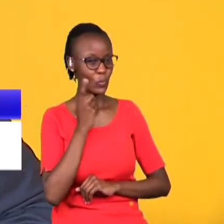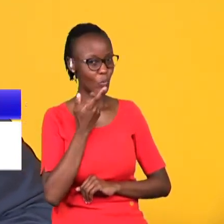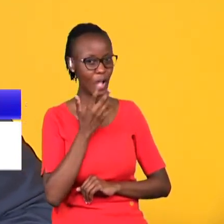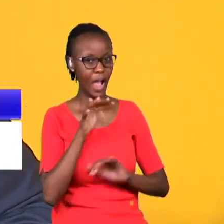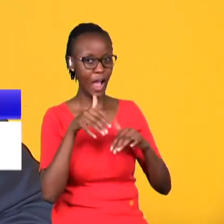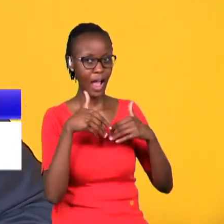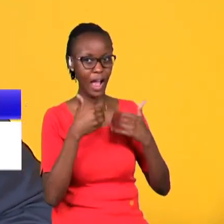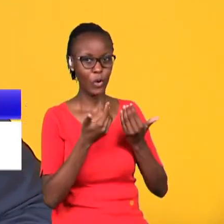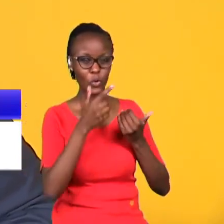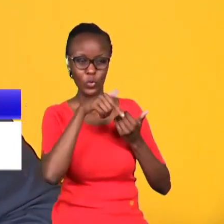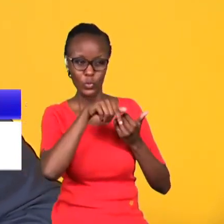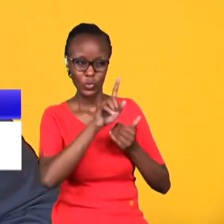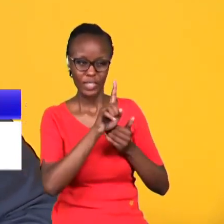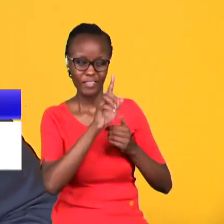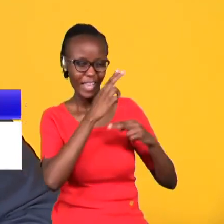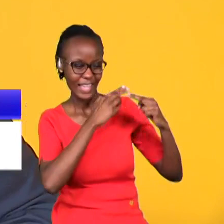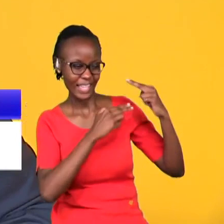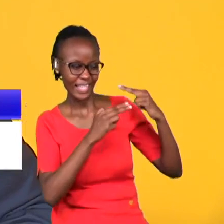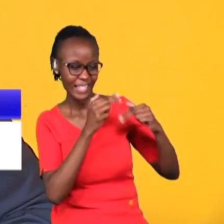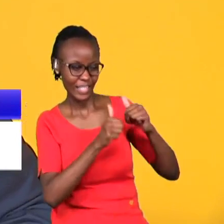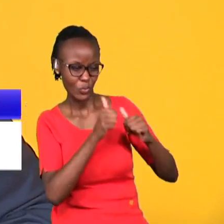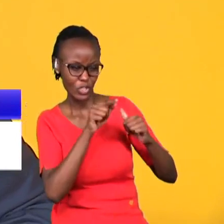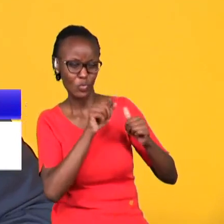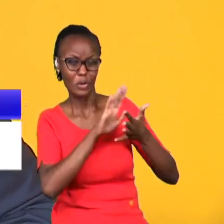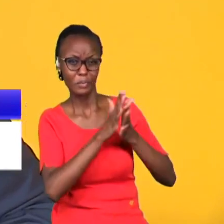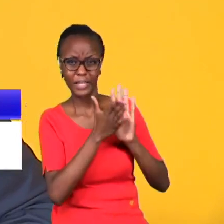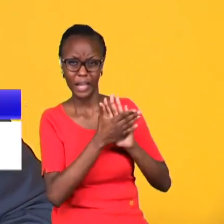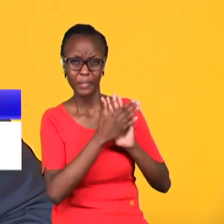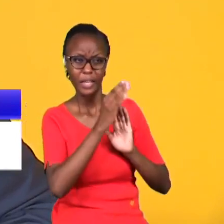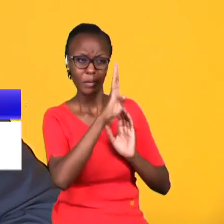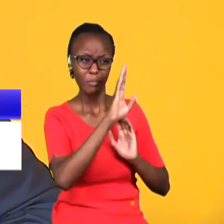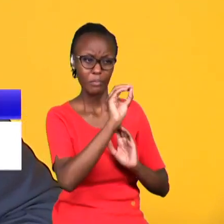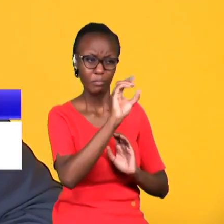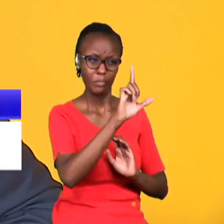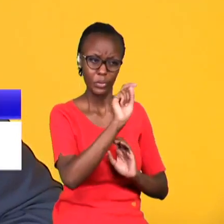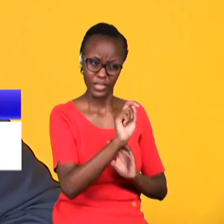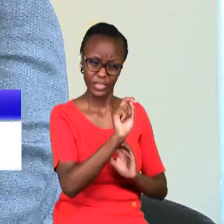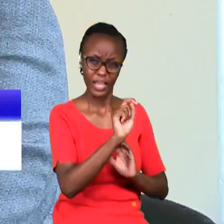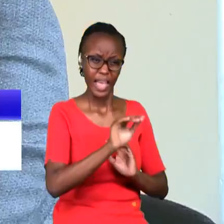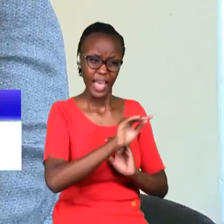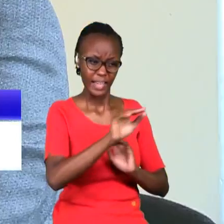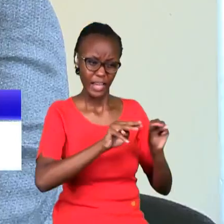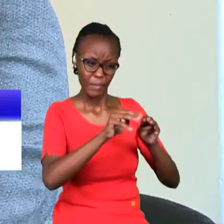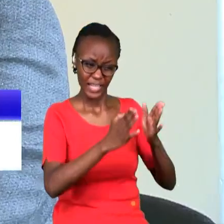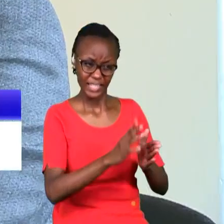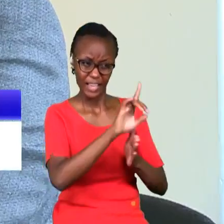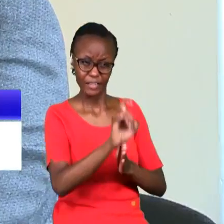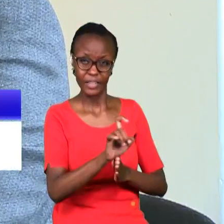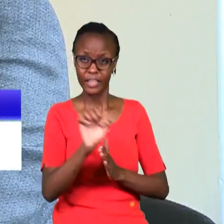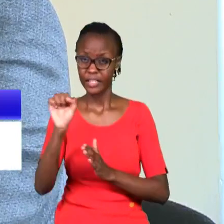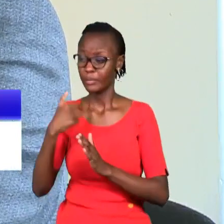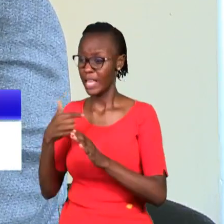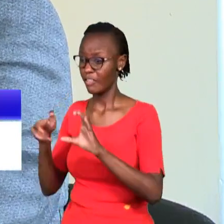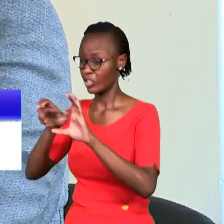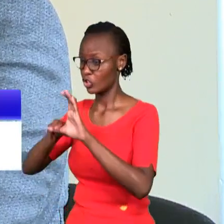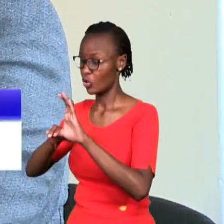of the journey you took to becoming Bolt's regional manager? So I joined Bolt in 2017, the last quarter. I